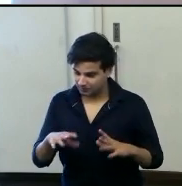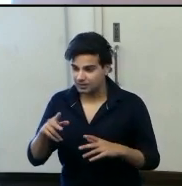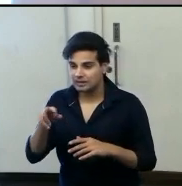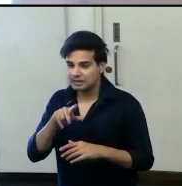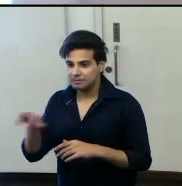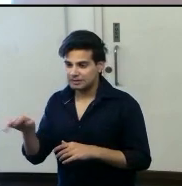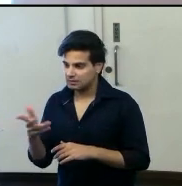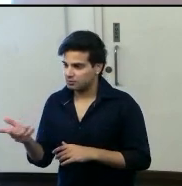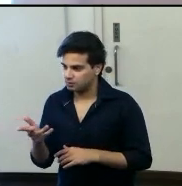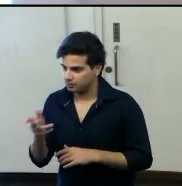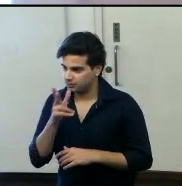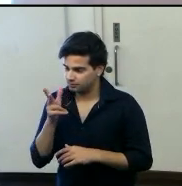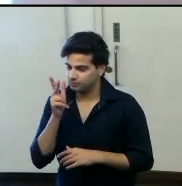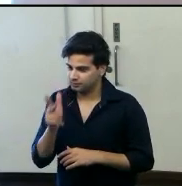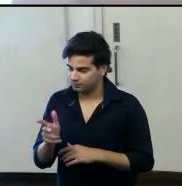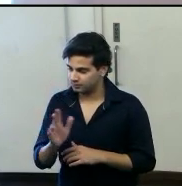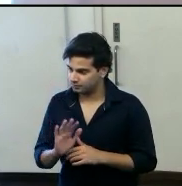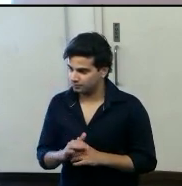Shishira,